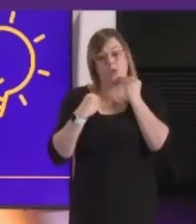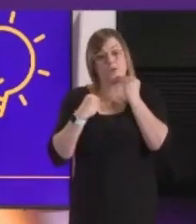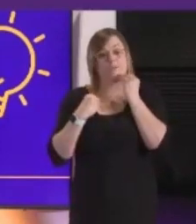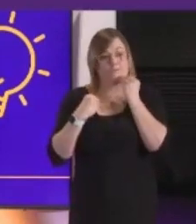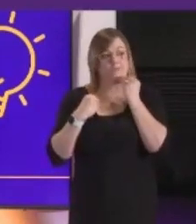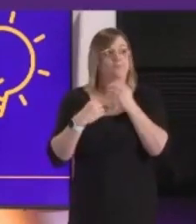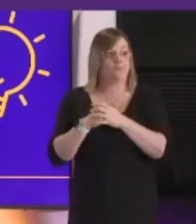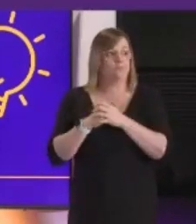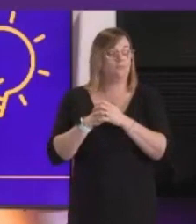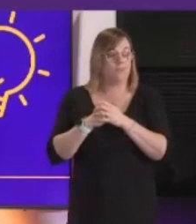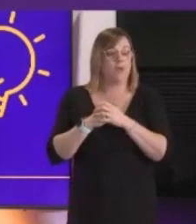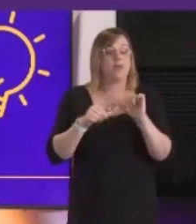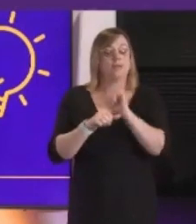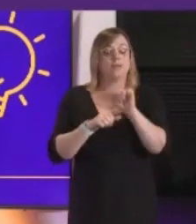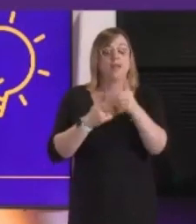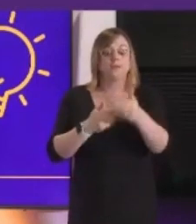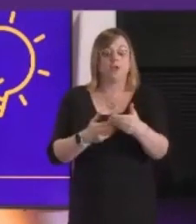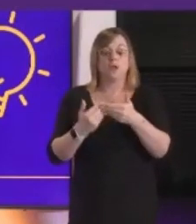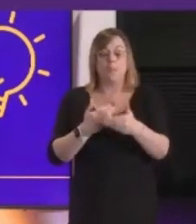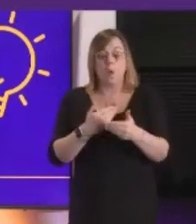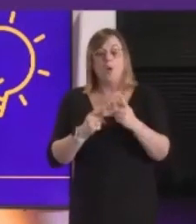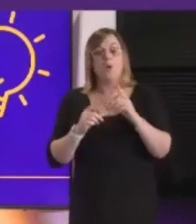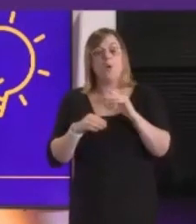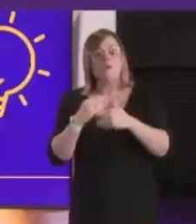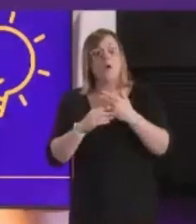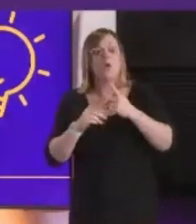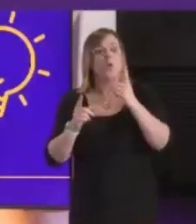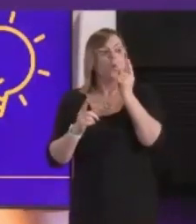then the next session is a bit more about who learns what.